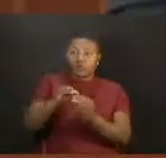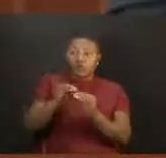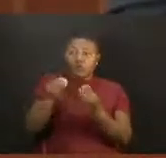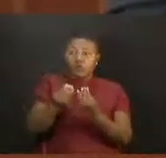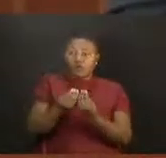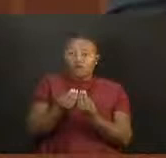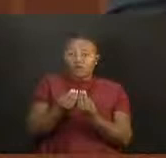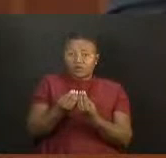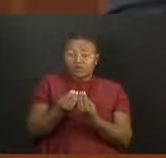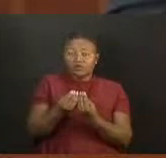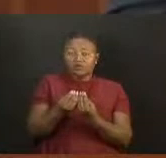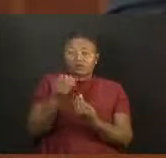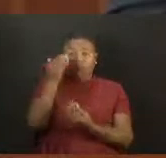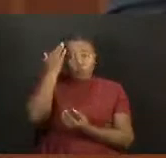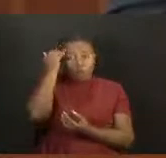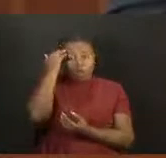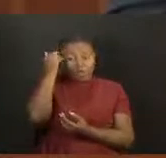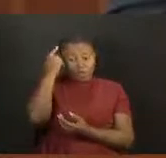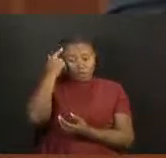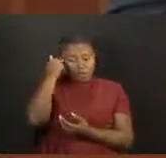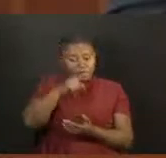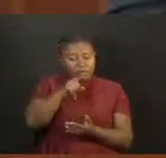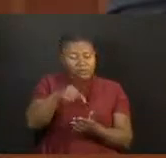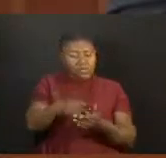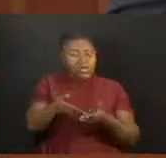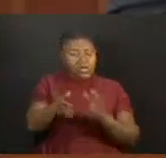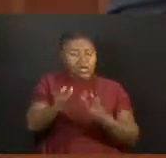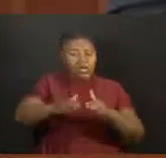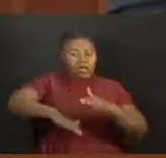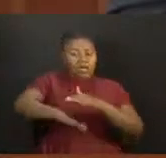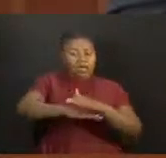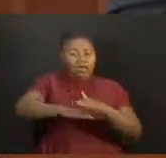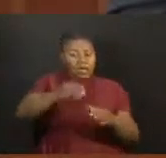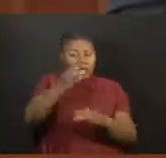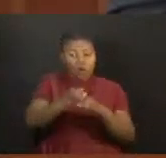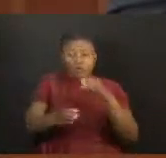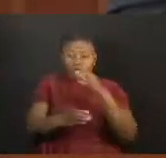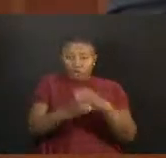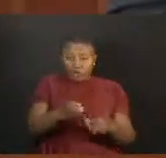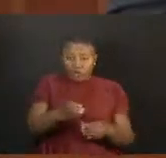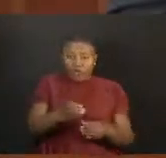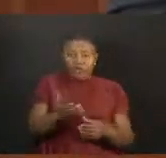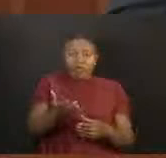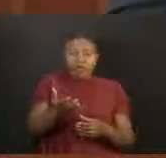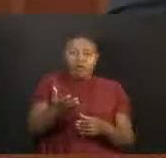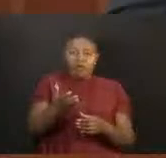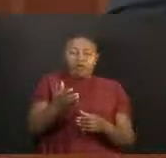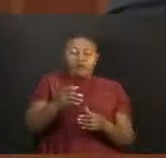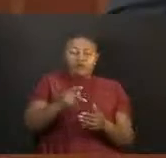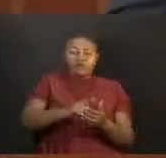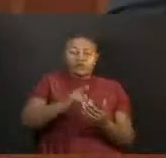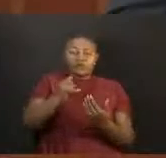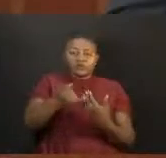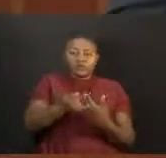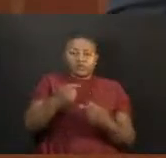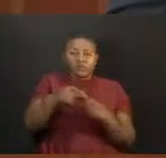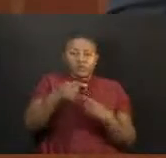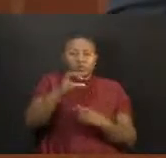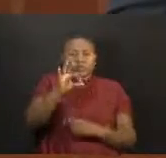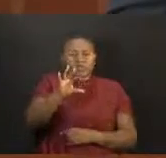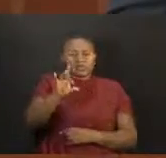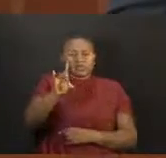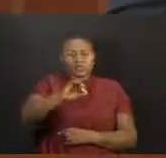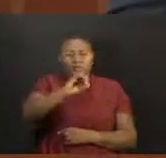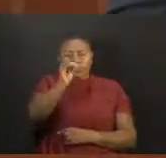was allowed under the contract. Remember, the project is about 98% complete. It's